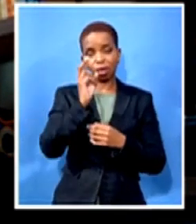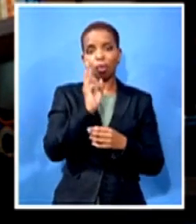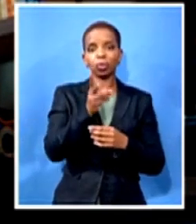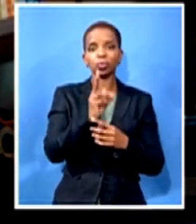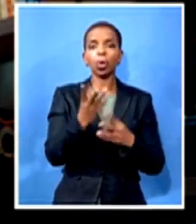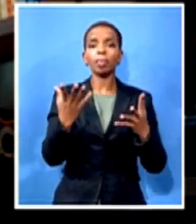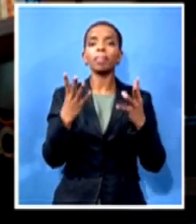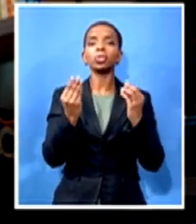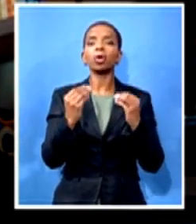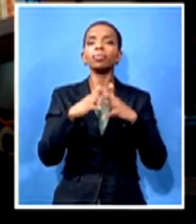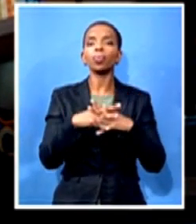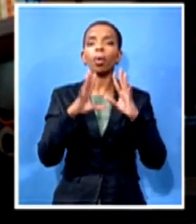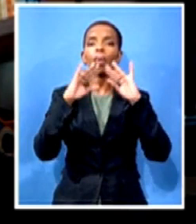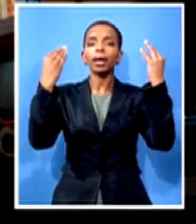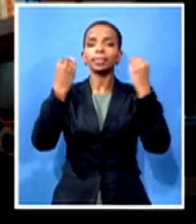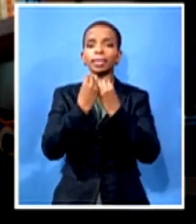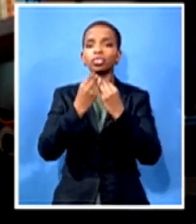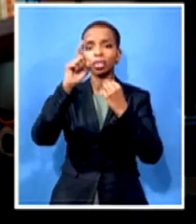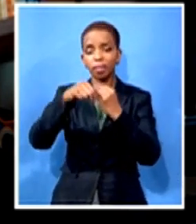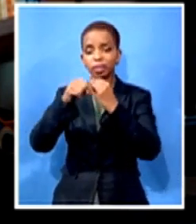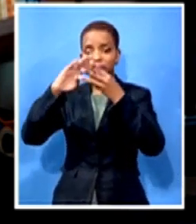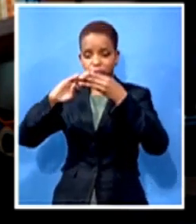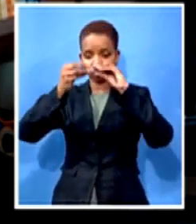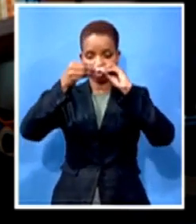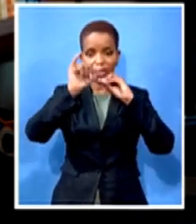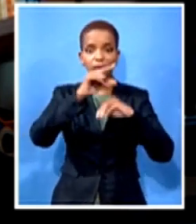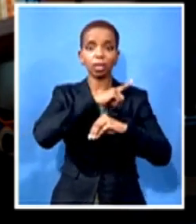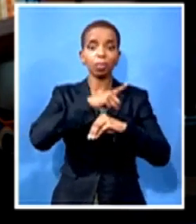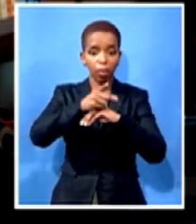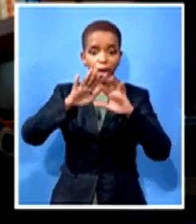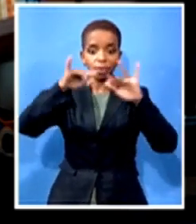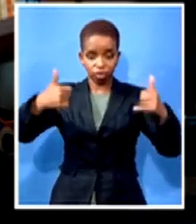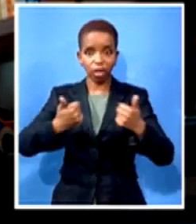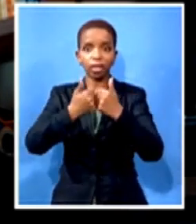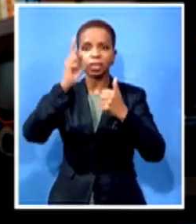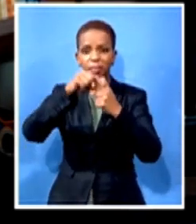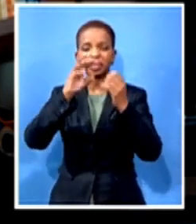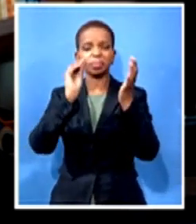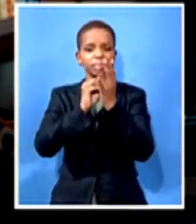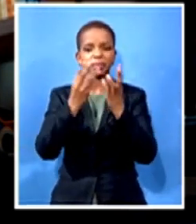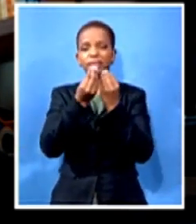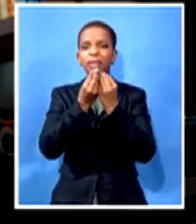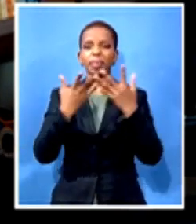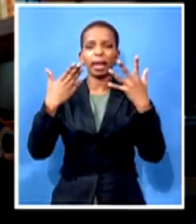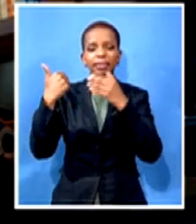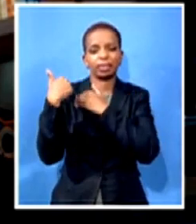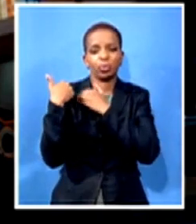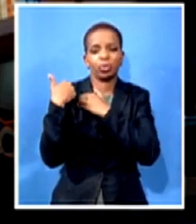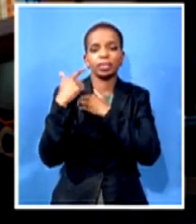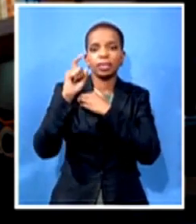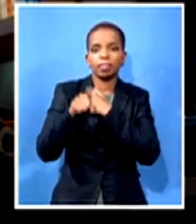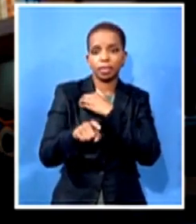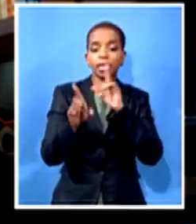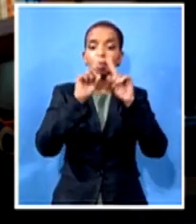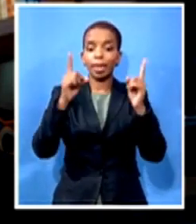challenge. So therefore, they're upping the security. So the thing that we can do right now is to make sure that all the security